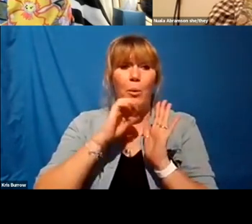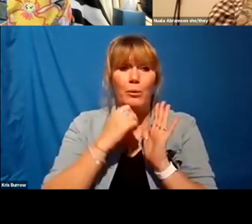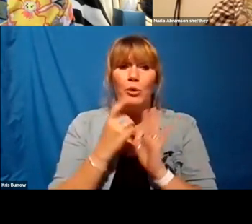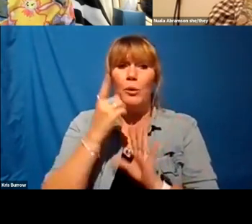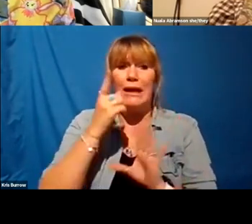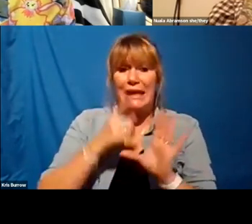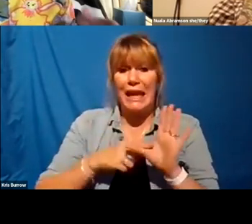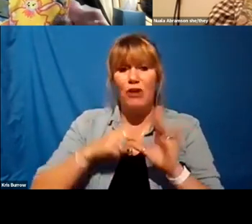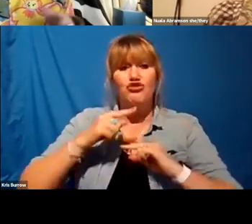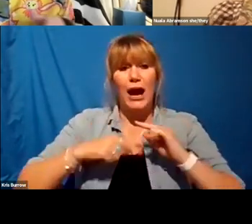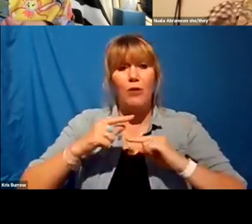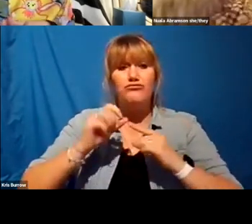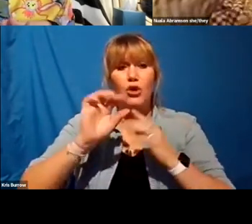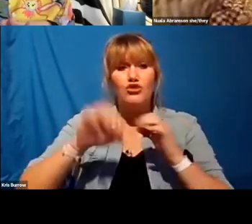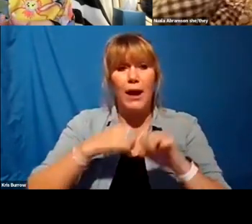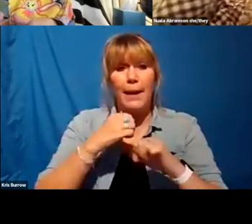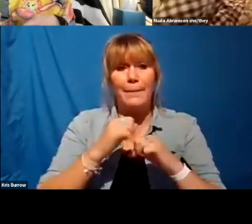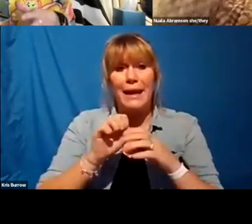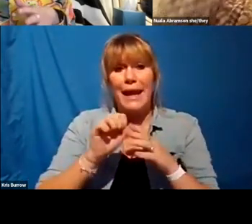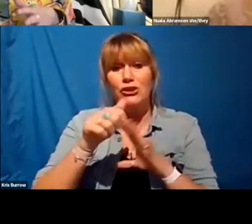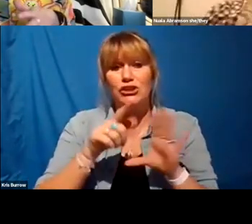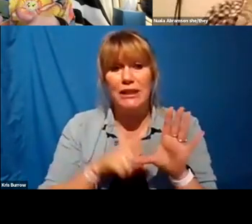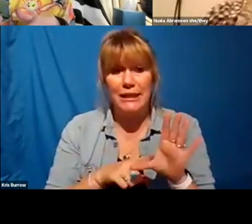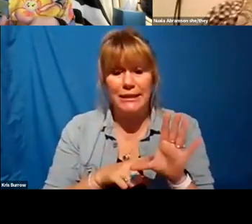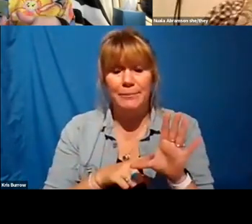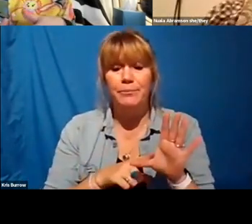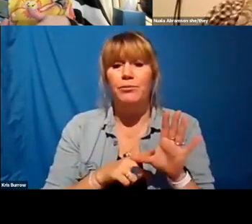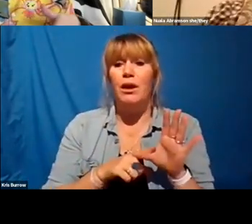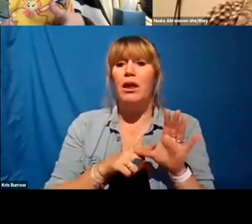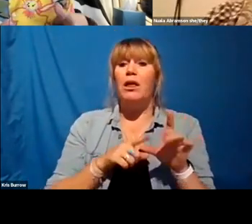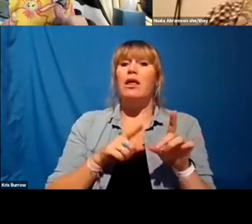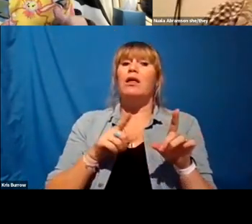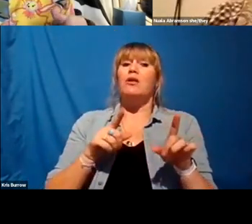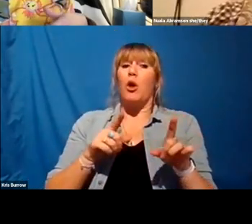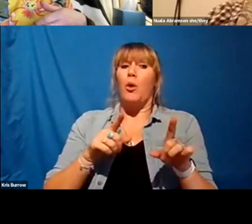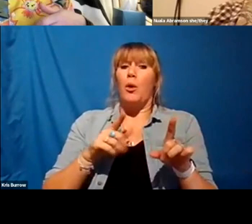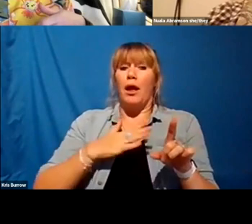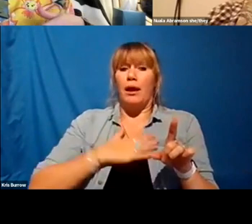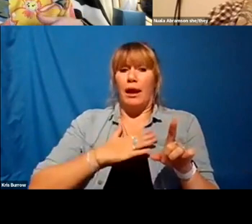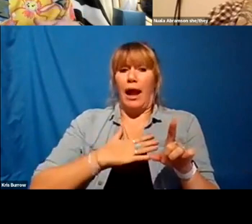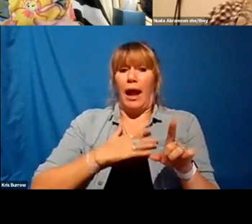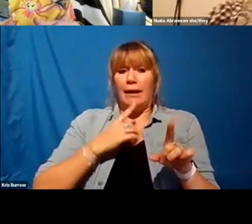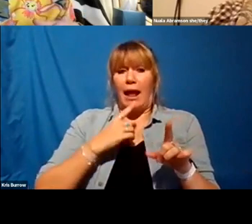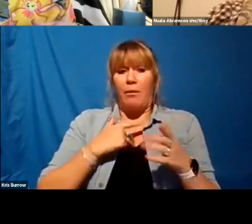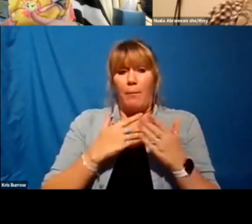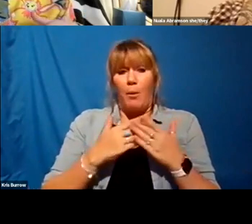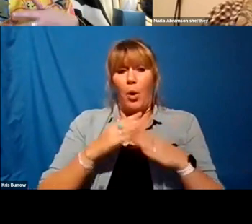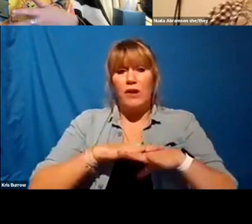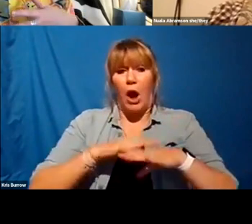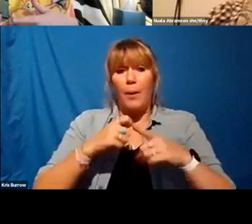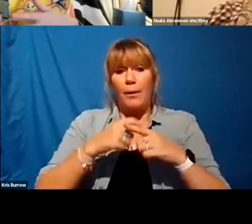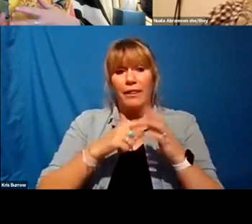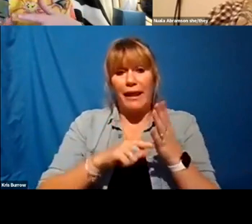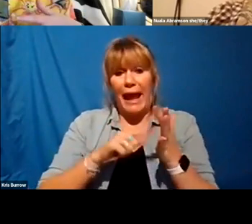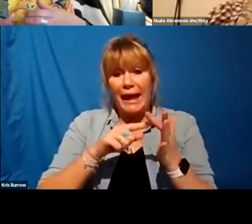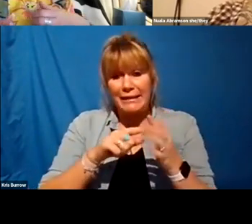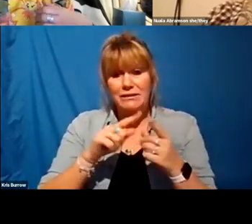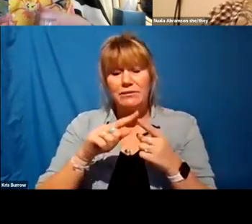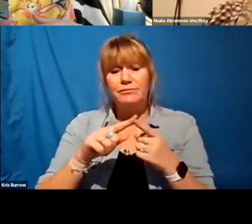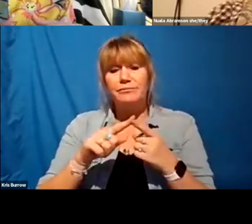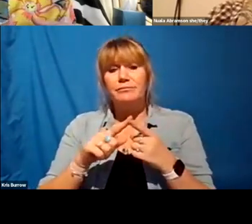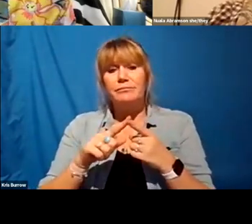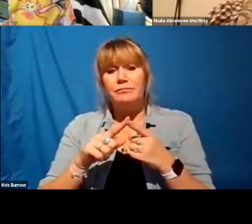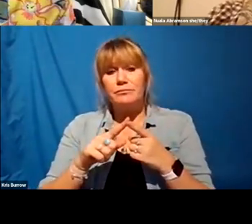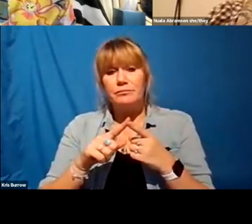next year. So I'd just like to say, if you'd like to spend more time with Kate talking embroidery, and in particular talking